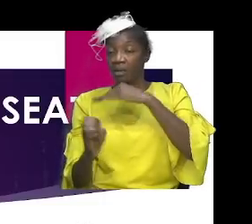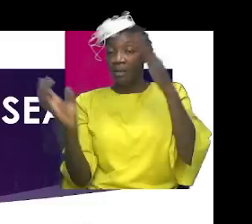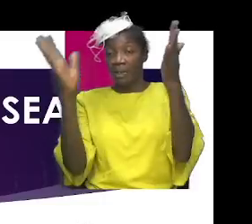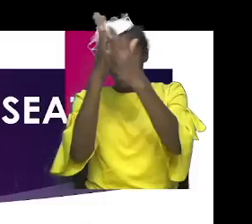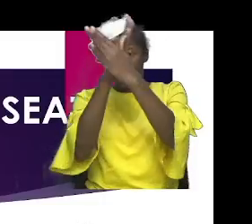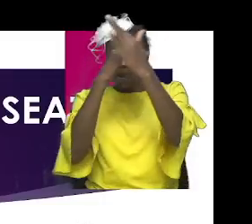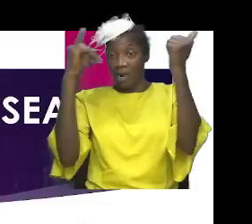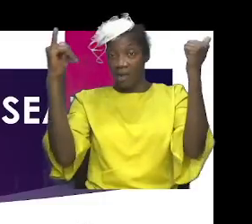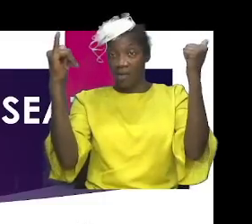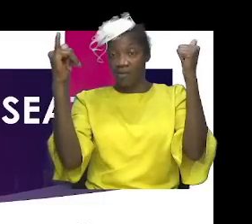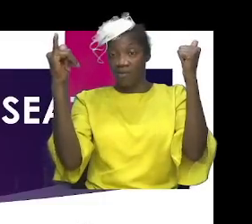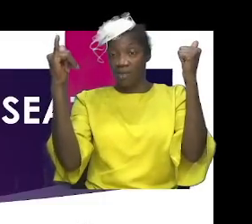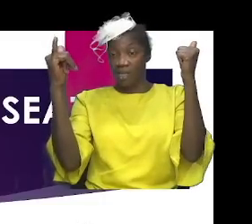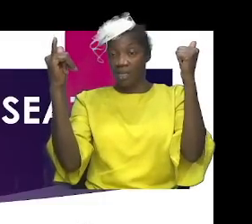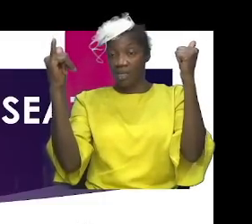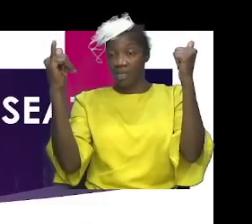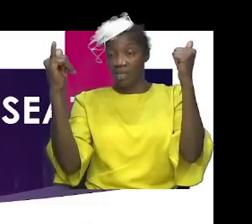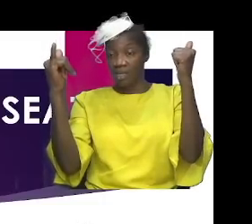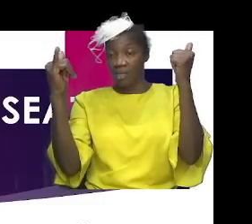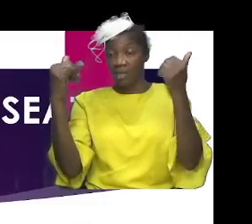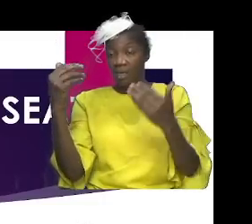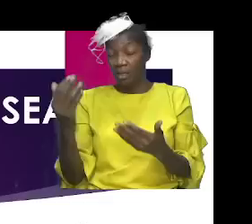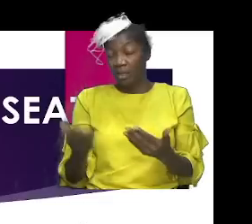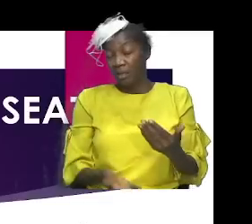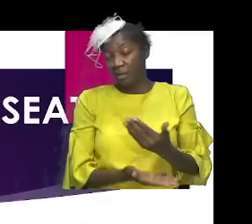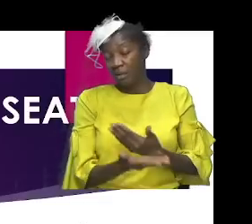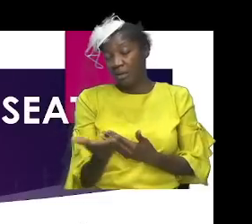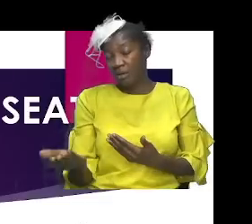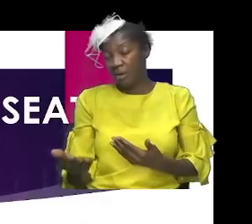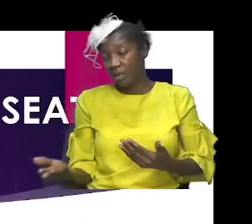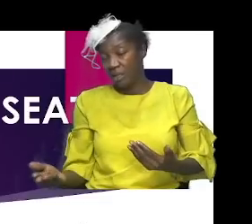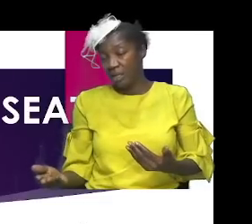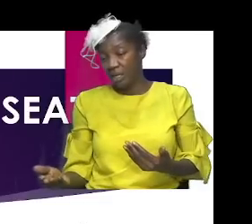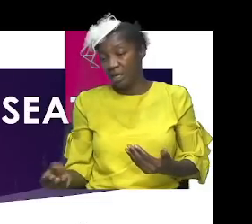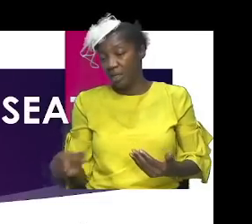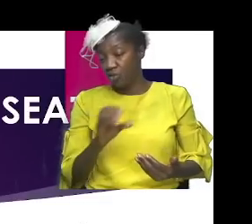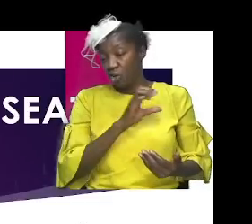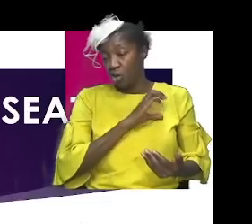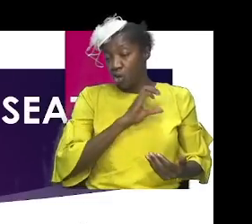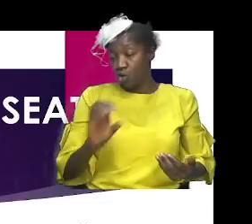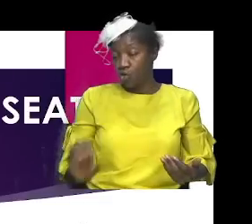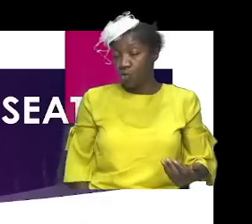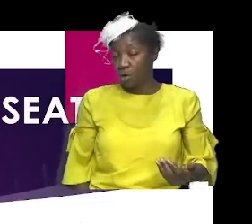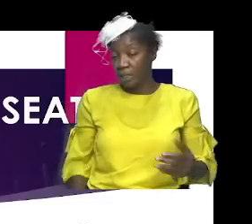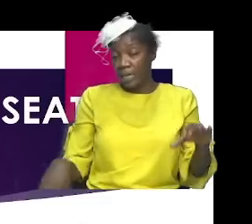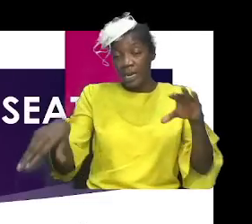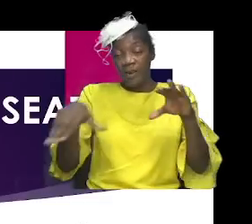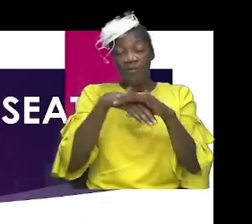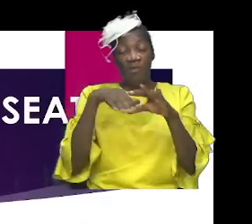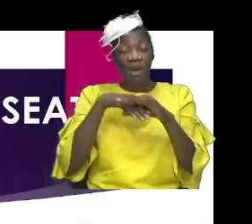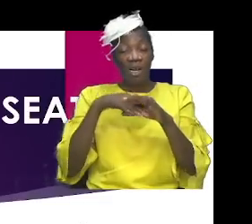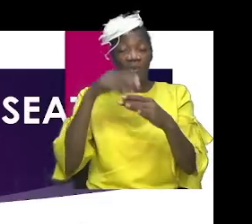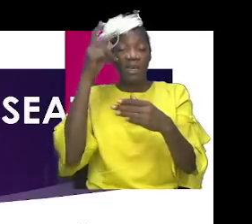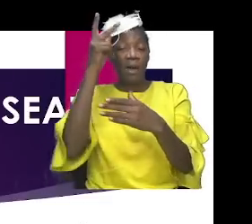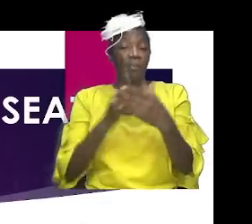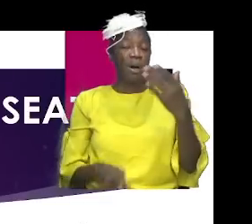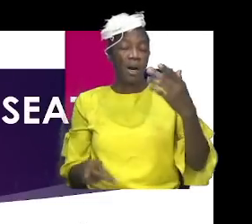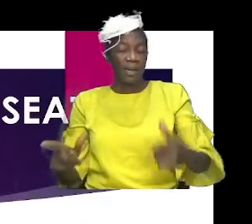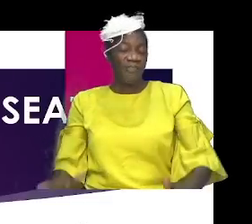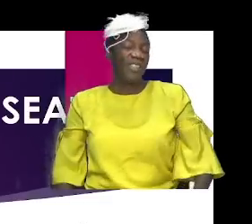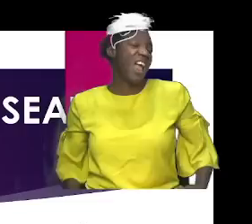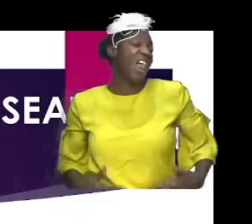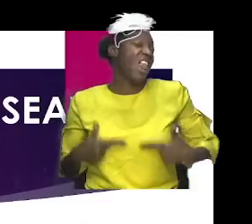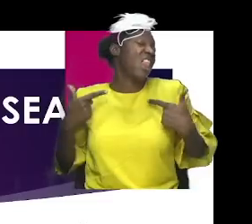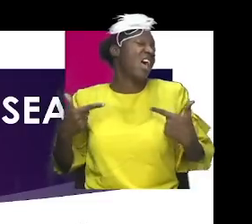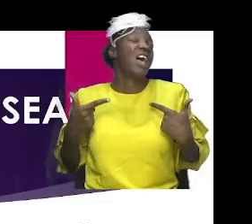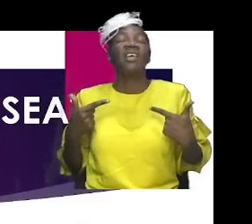things that saints are involved in and continue to, it has now become a part of their lifestyle, their way of life, the